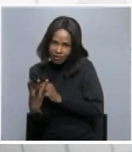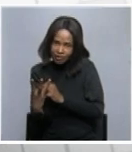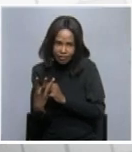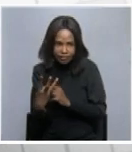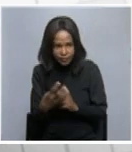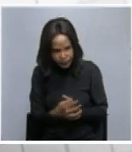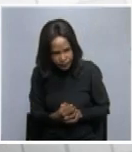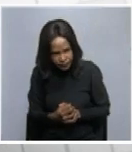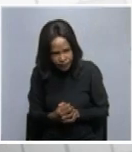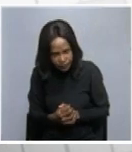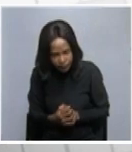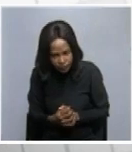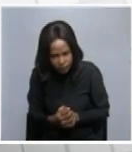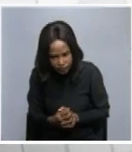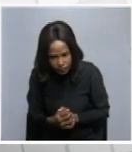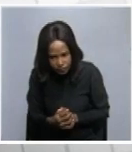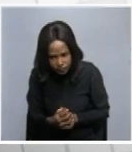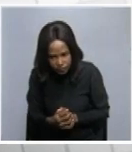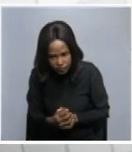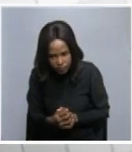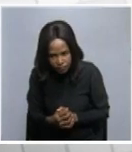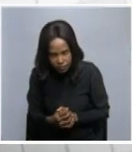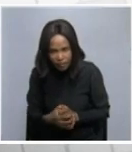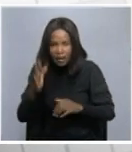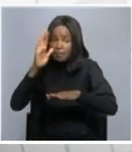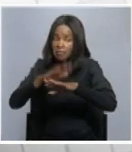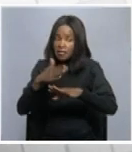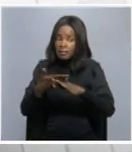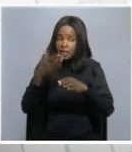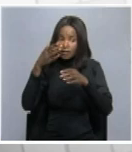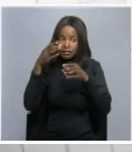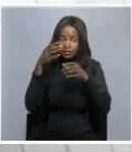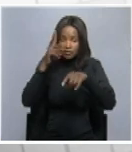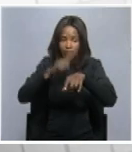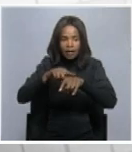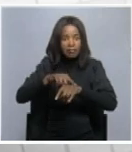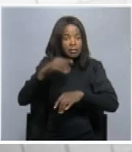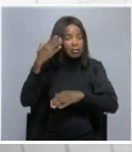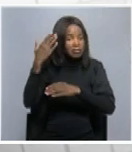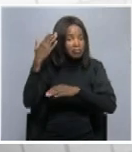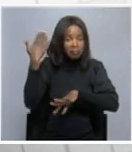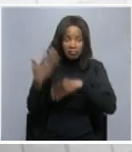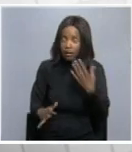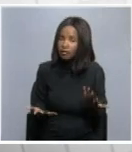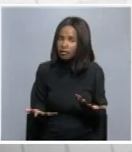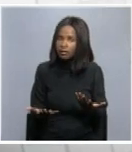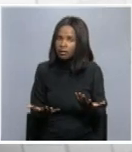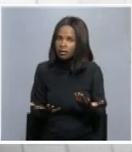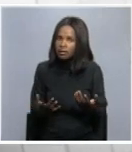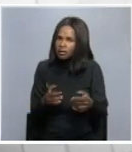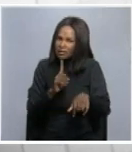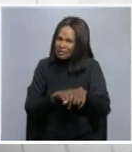Director General or Deputy is appointed within the specified period, considering the time that this is to end